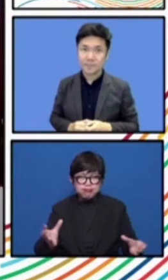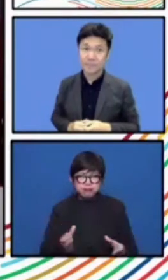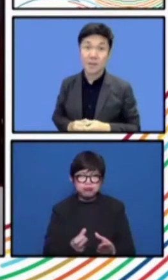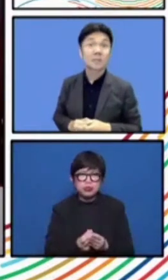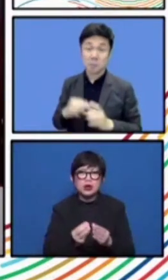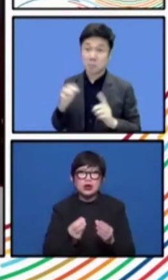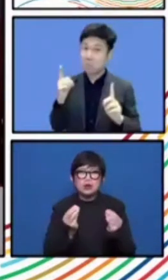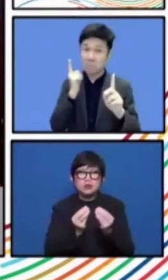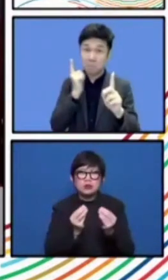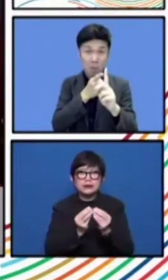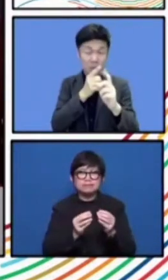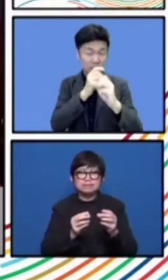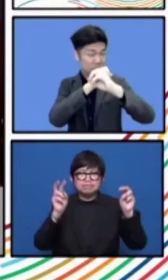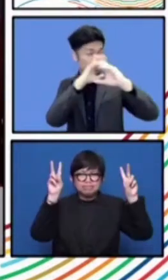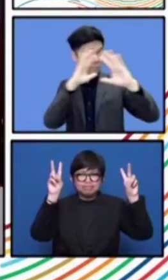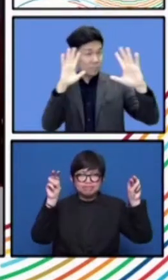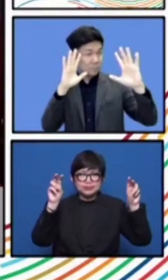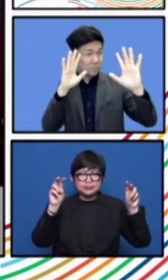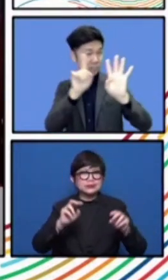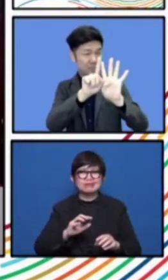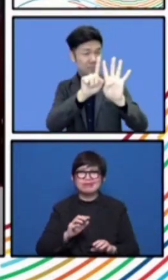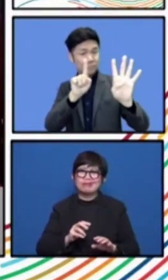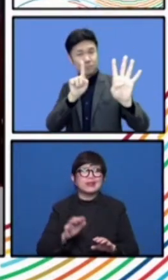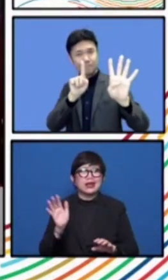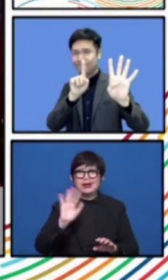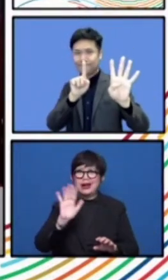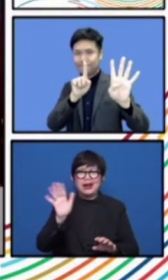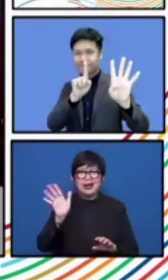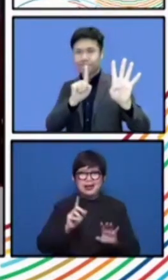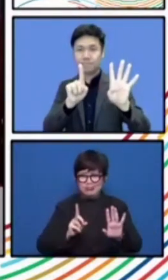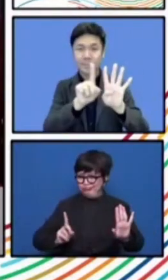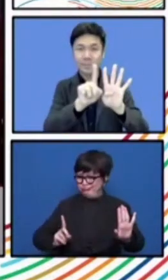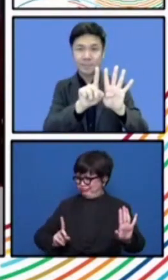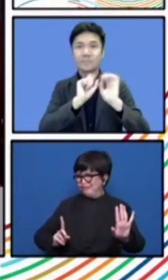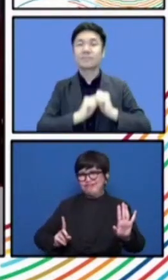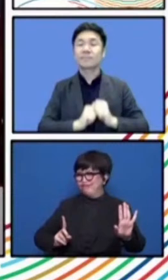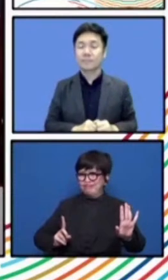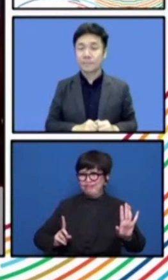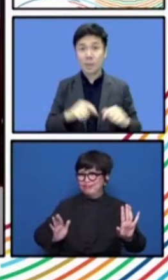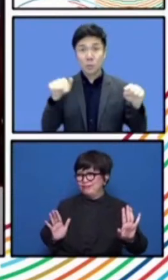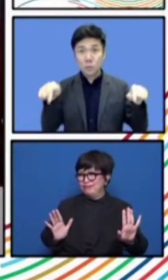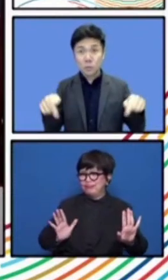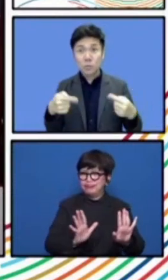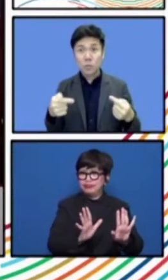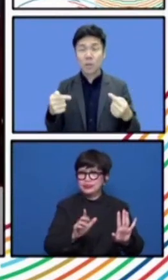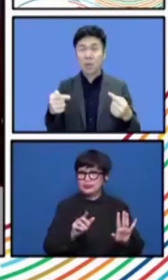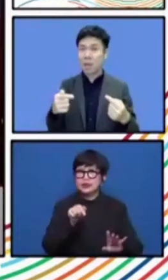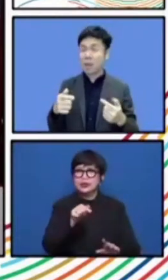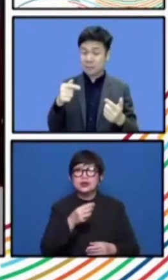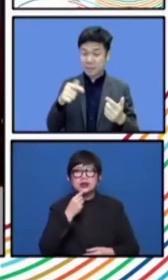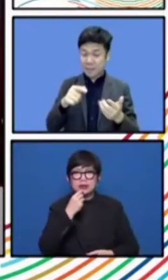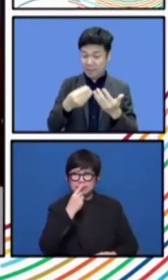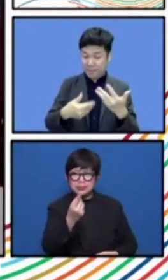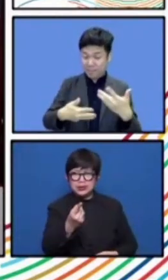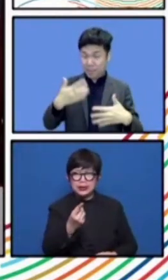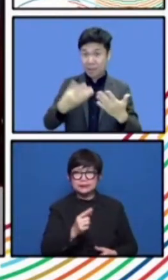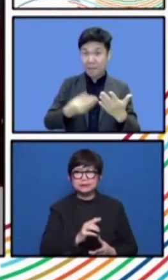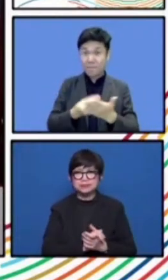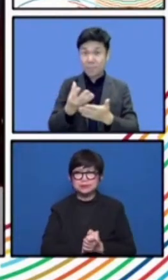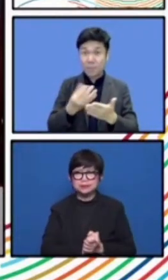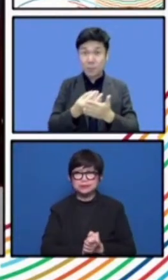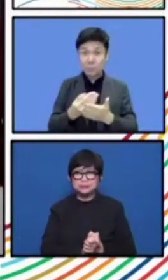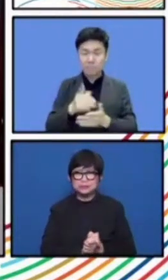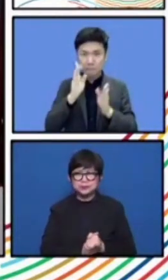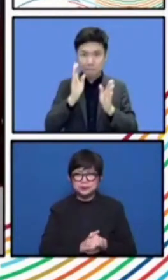behind it is worth to mention that privacy is on the top agenda when it comes